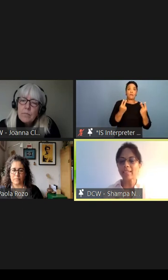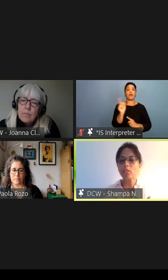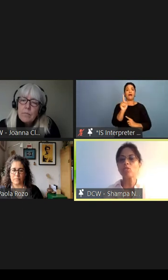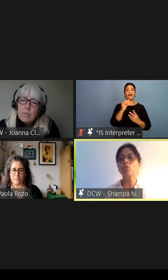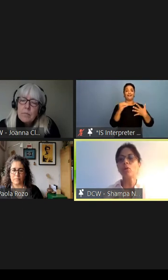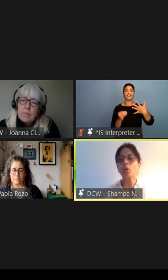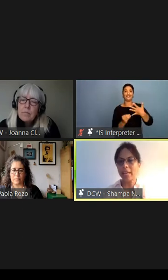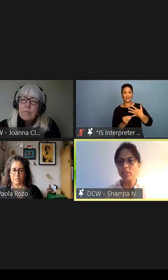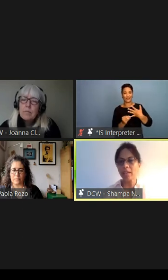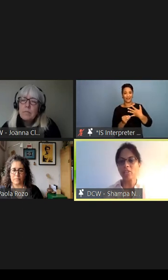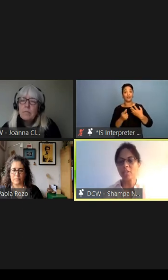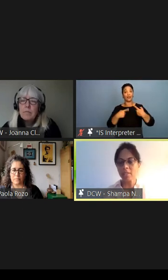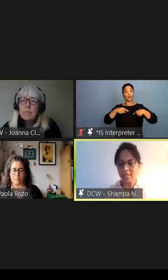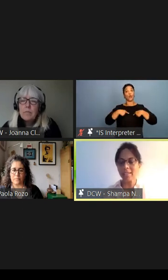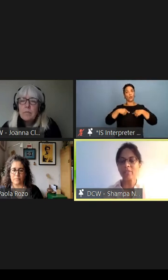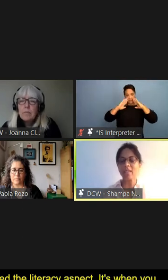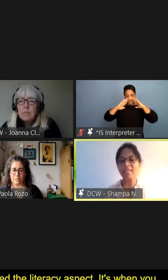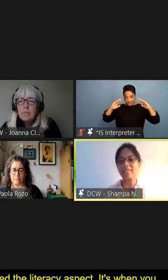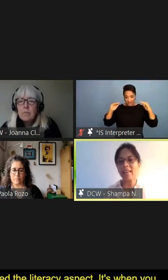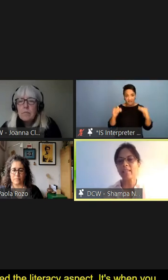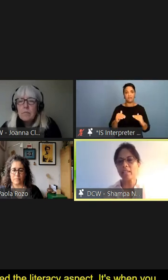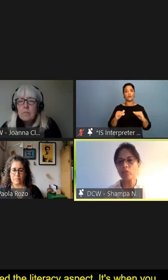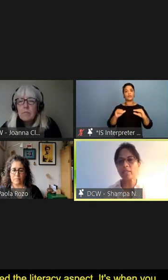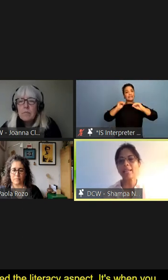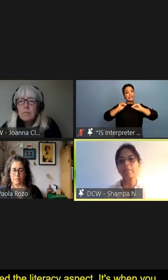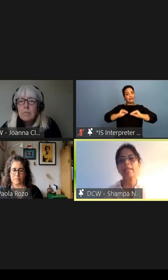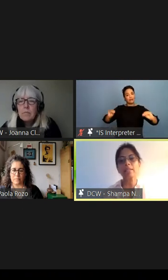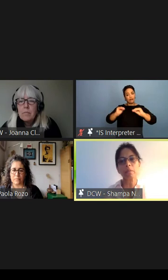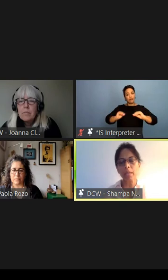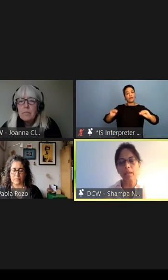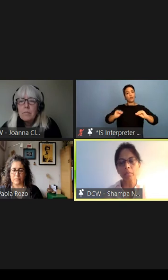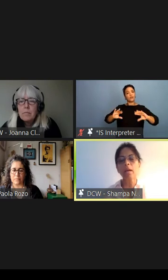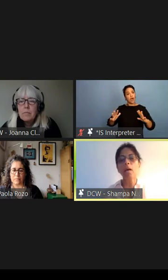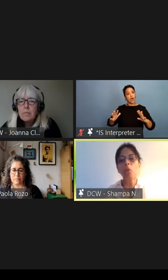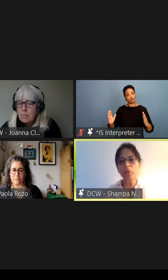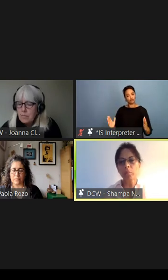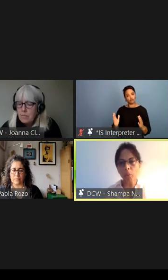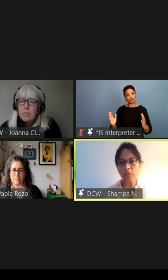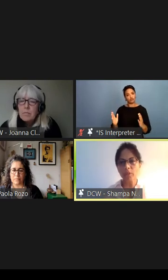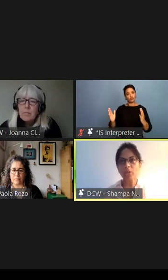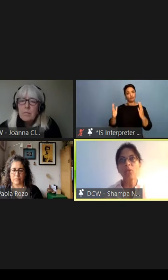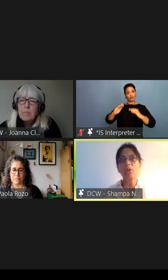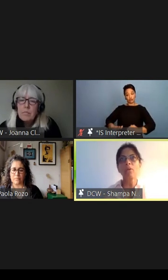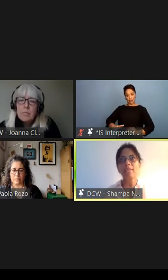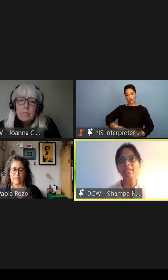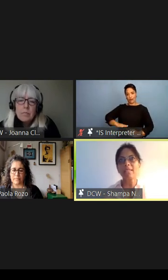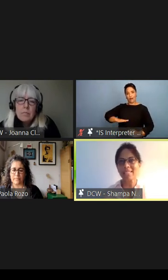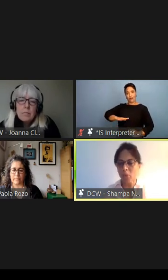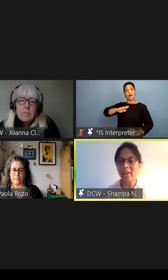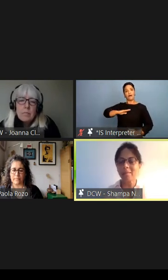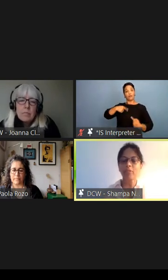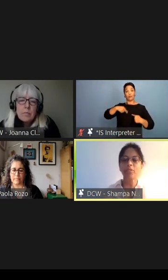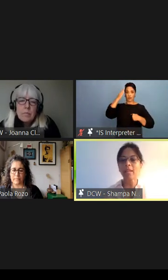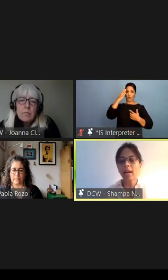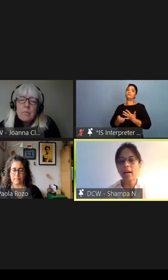get into the whole education side of things, then the literacy aspect does become more important or is